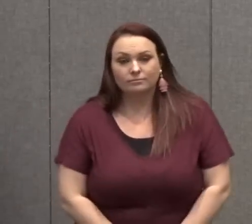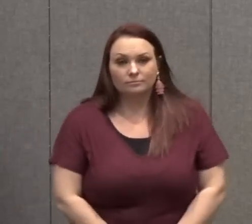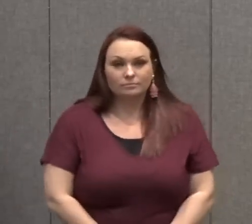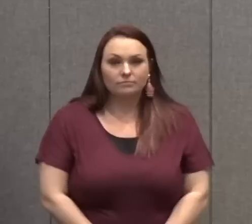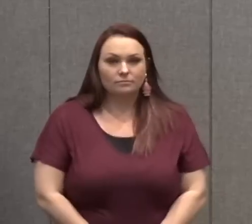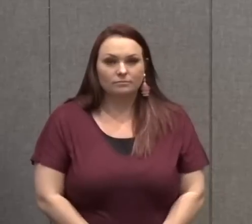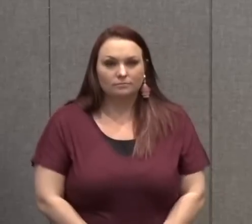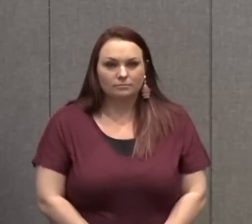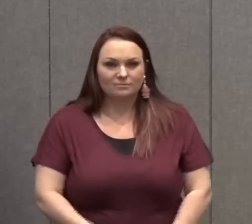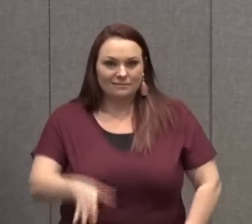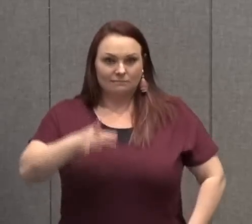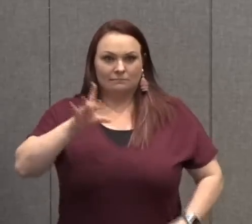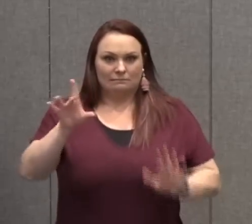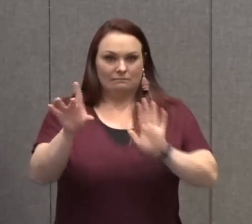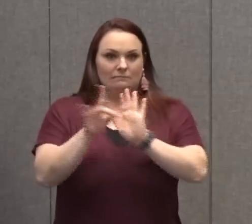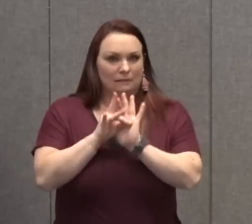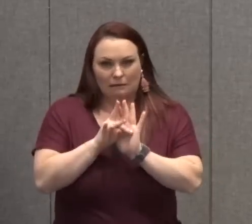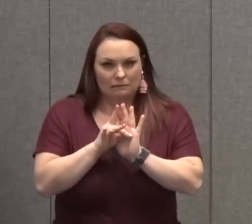stuck